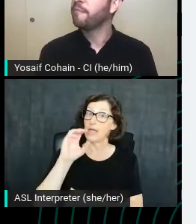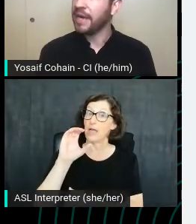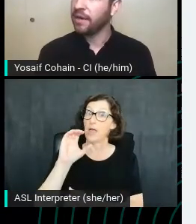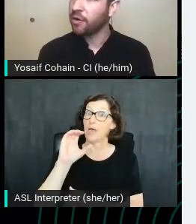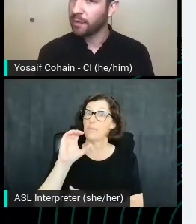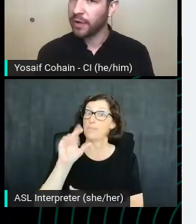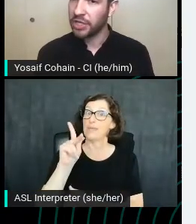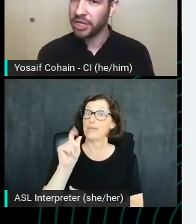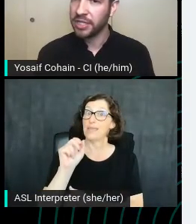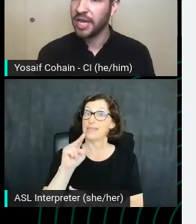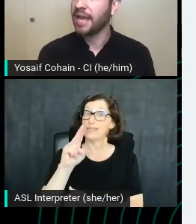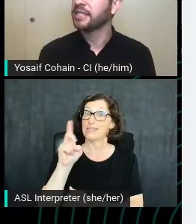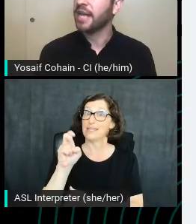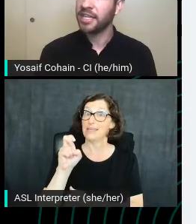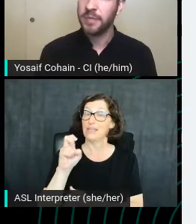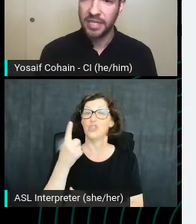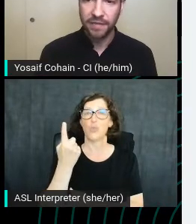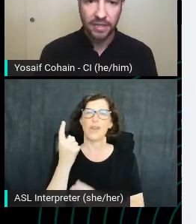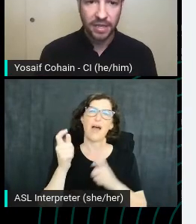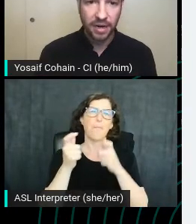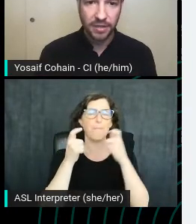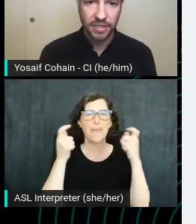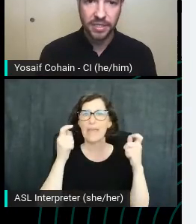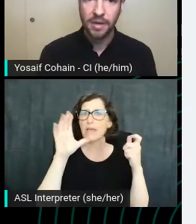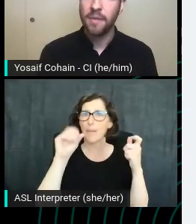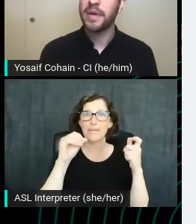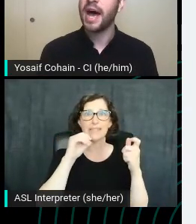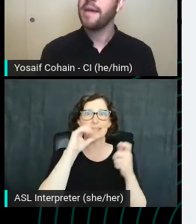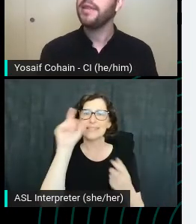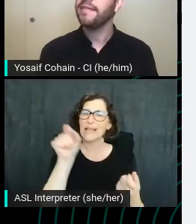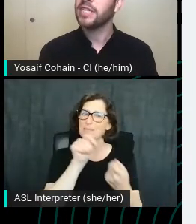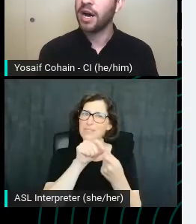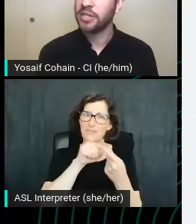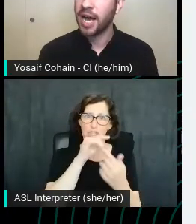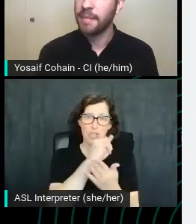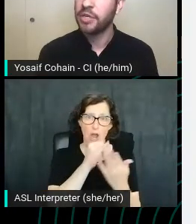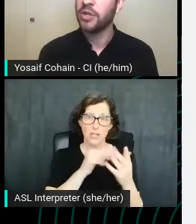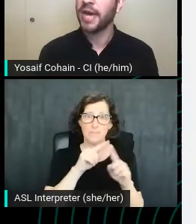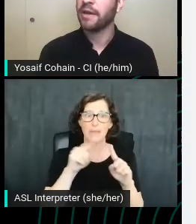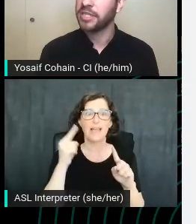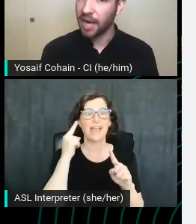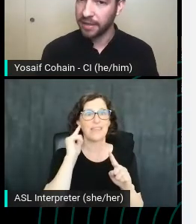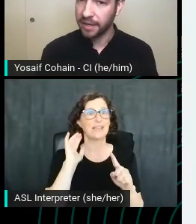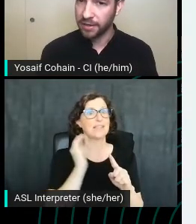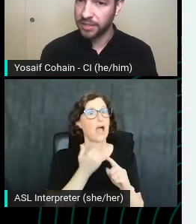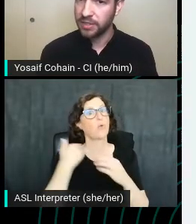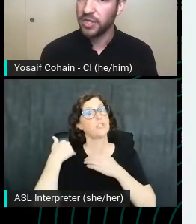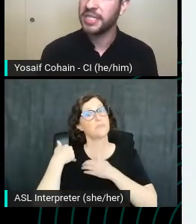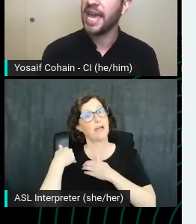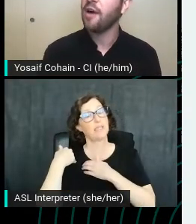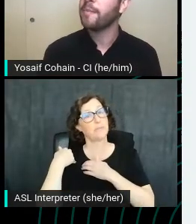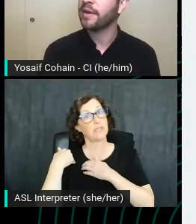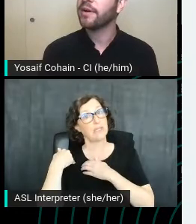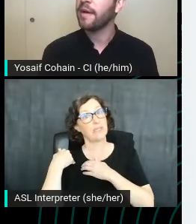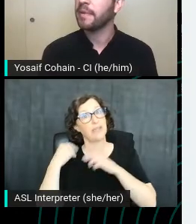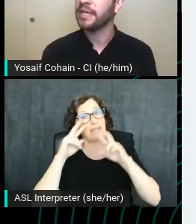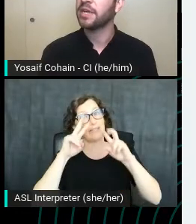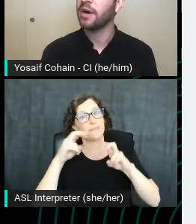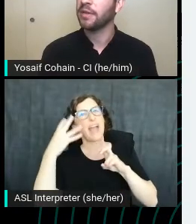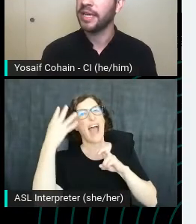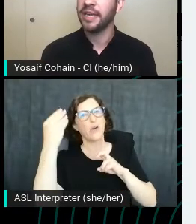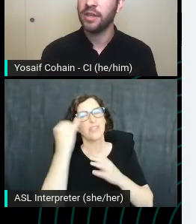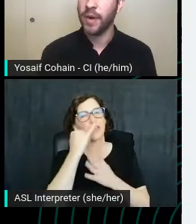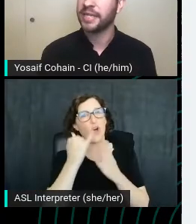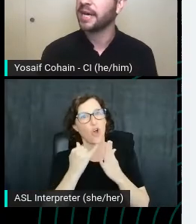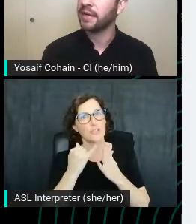one of big corporations and is not specific to the arts, but I believe it's our job to look outside the arts to see how bigger companies